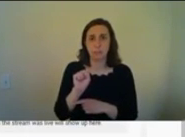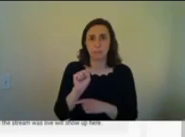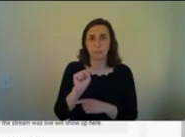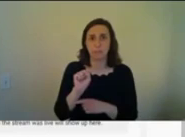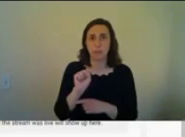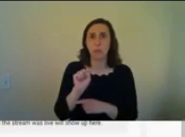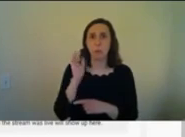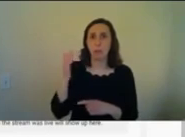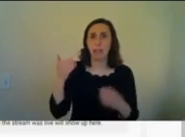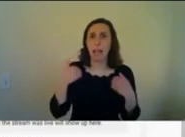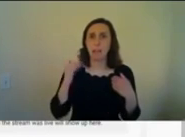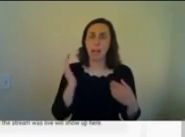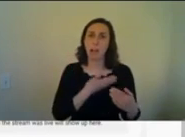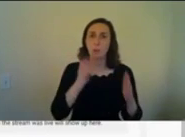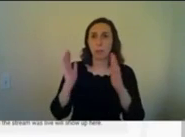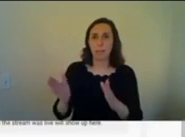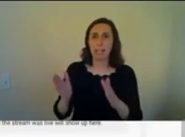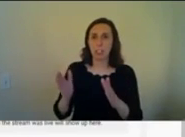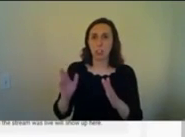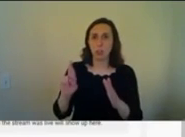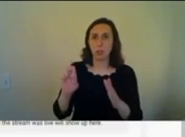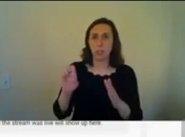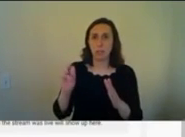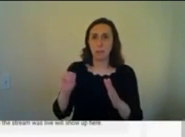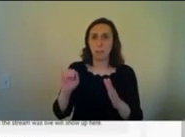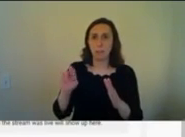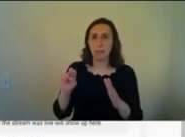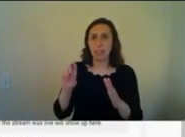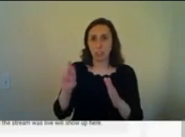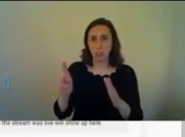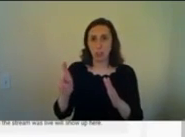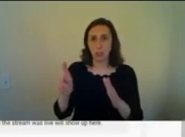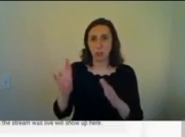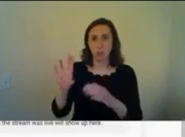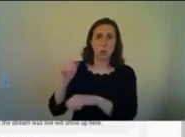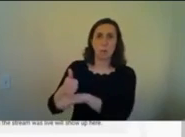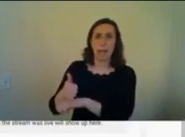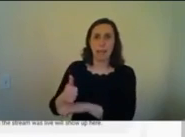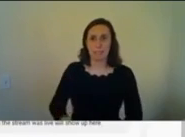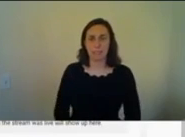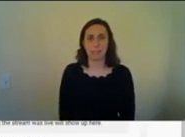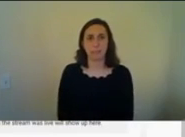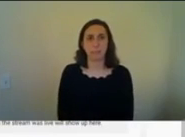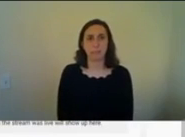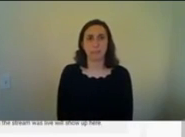So I'm going to write it in the very ugly general form, but this at least has some meaning for